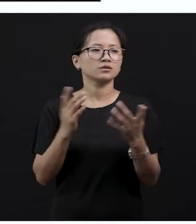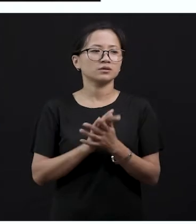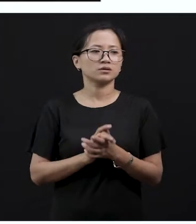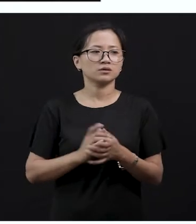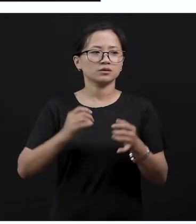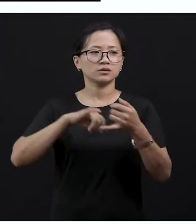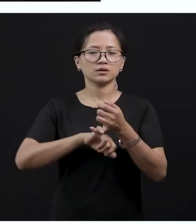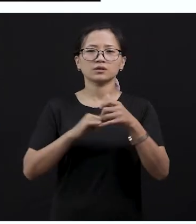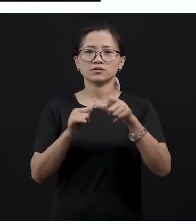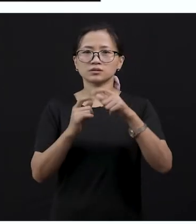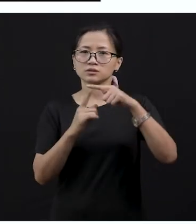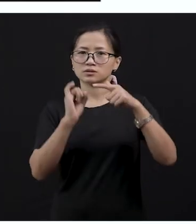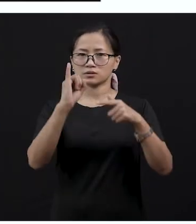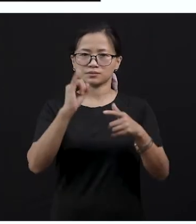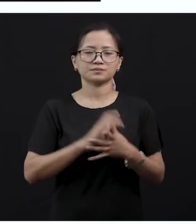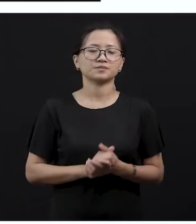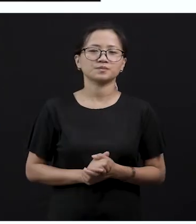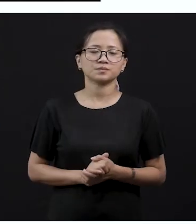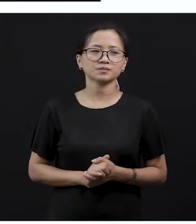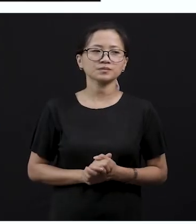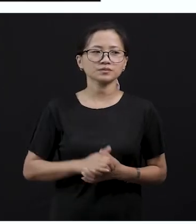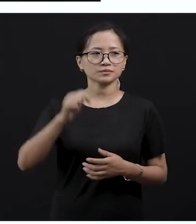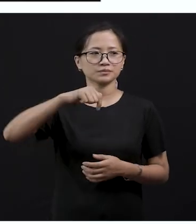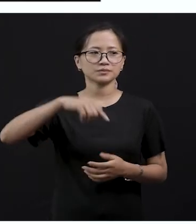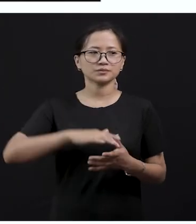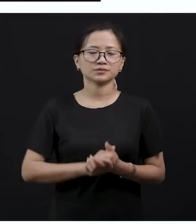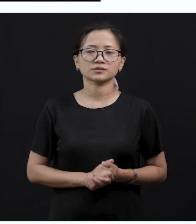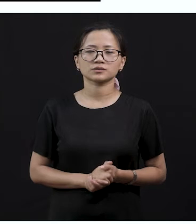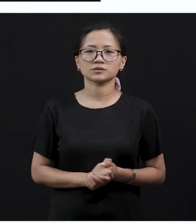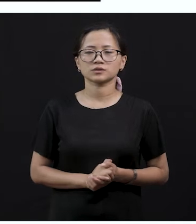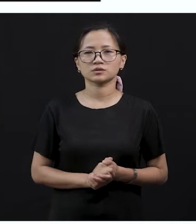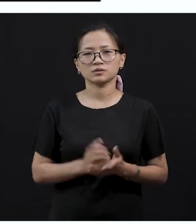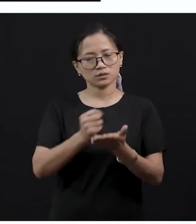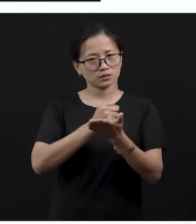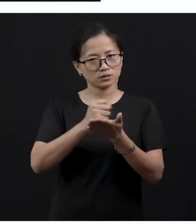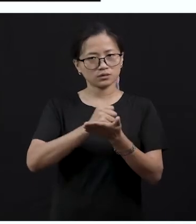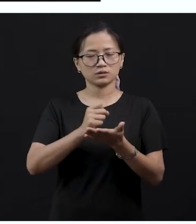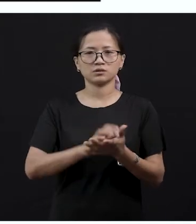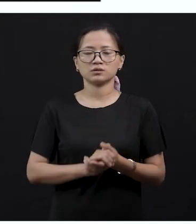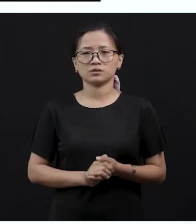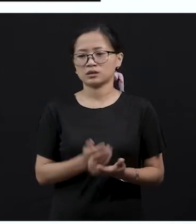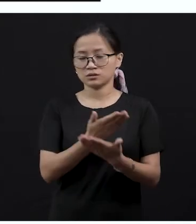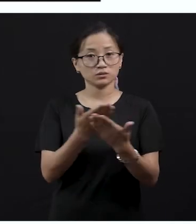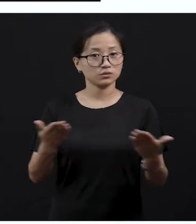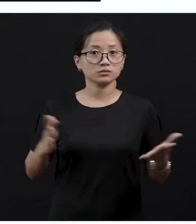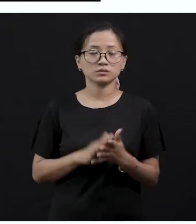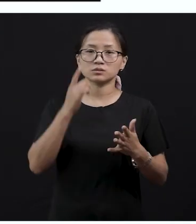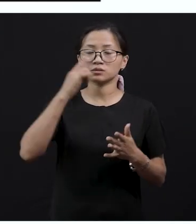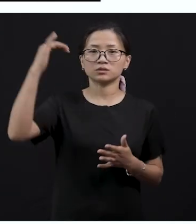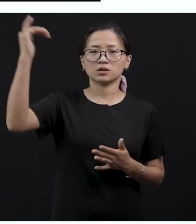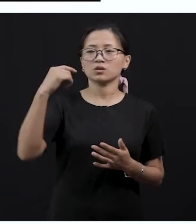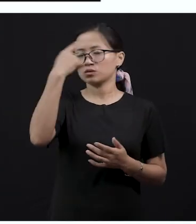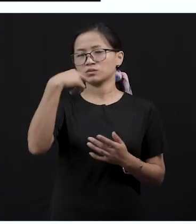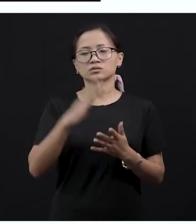Okay, SATI. All right. Now here in this practice, those women